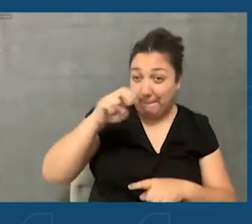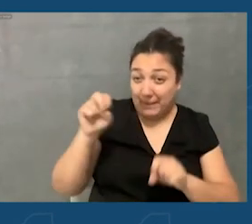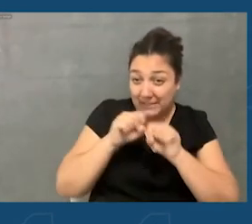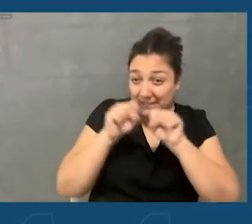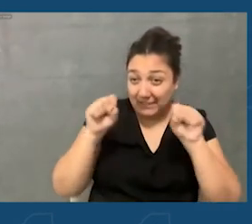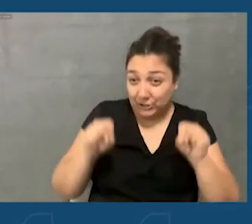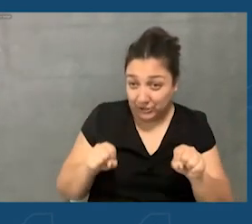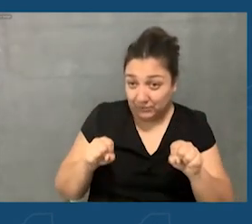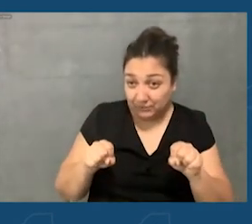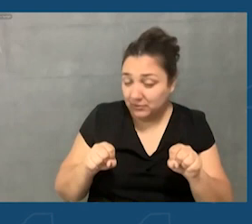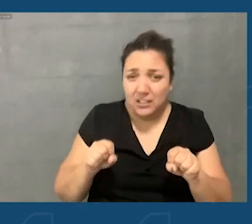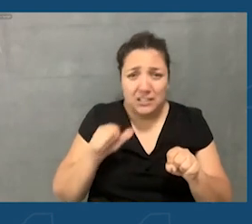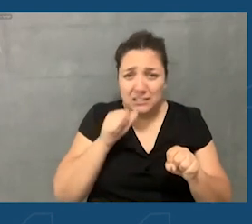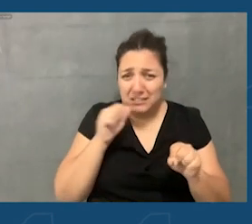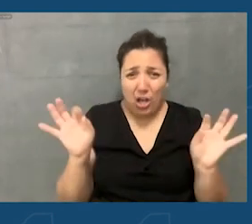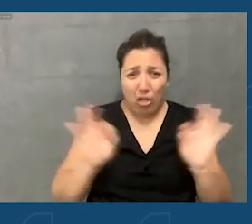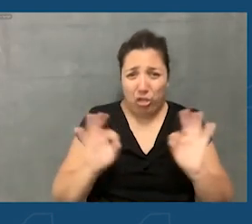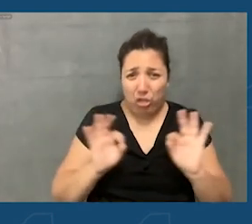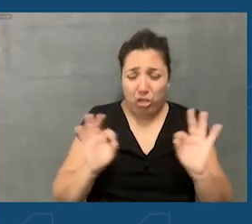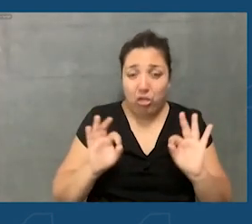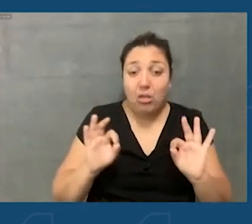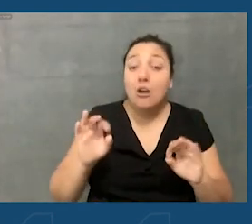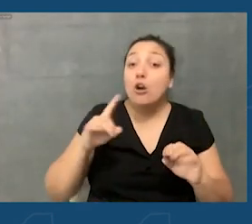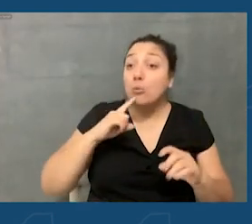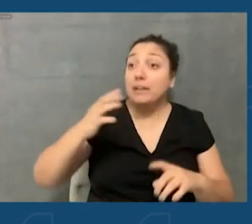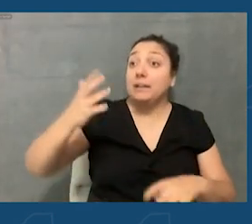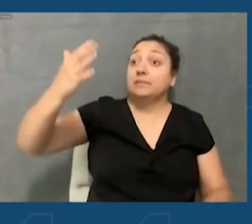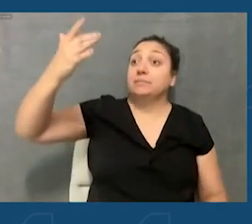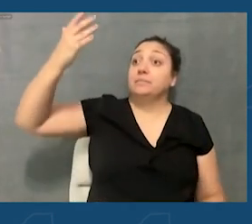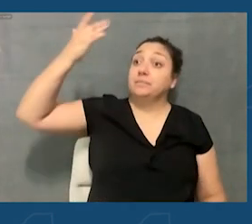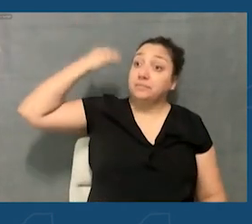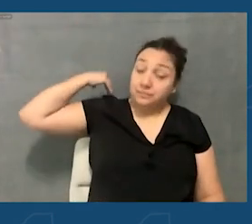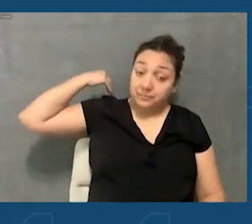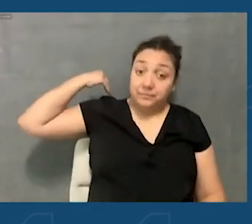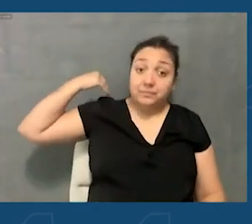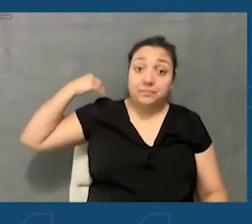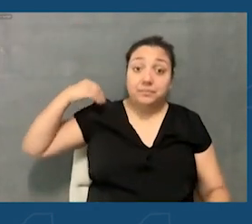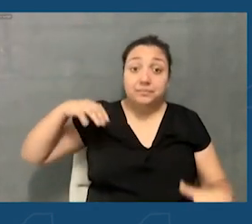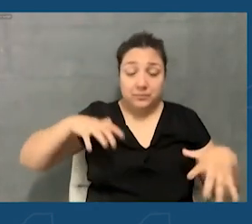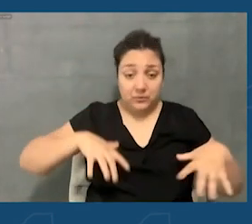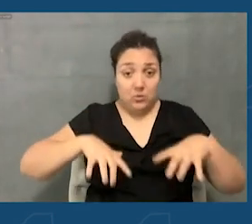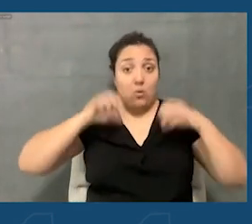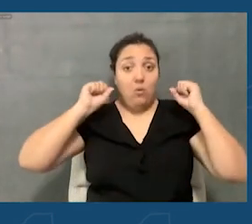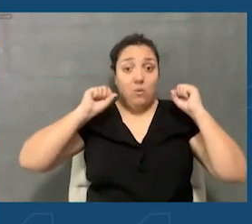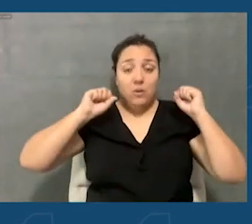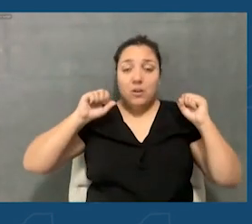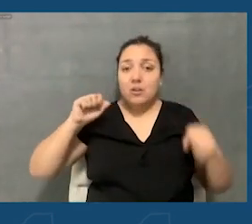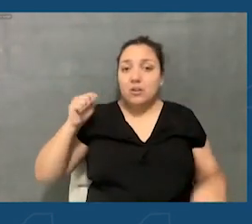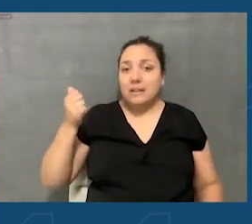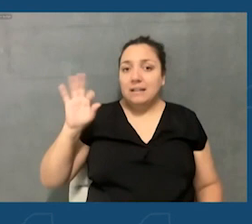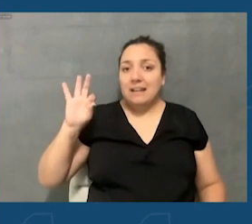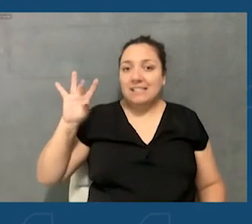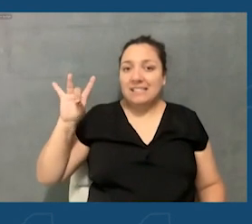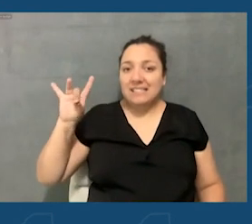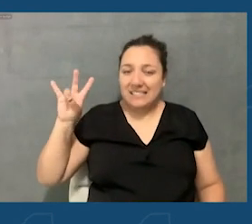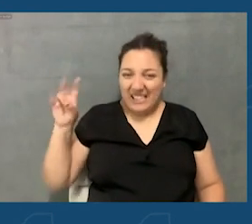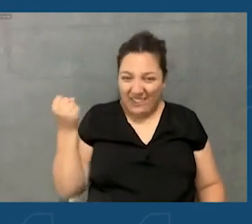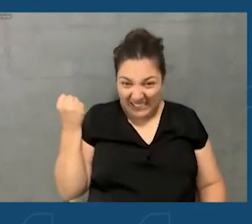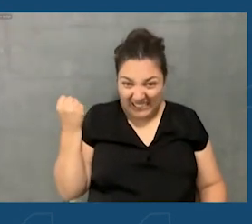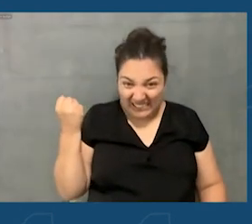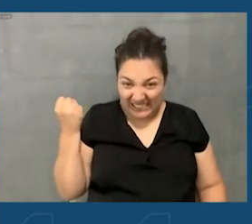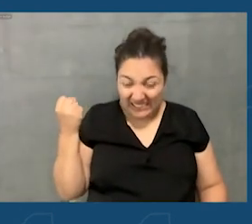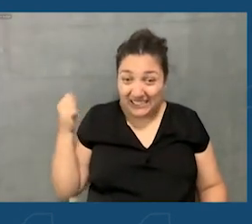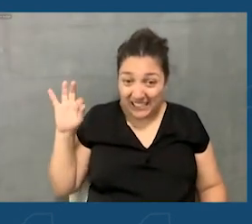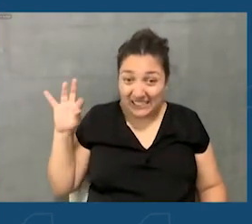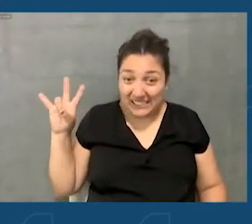owned it since it inherited it from the Pennsylvania Railroad in the early 1970s. And we've heard so much about